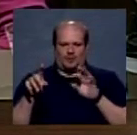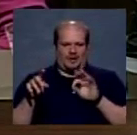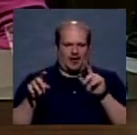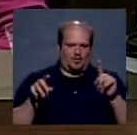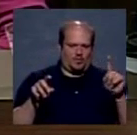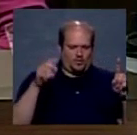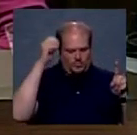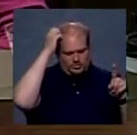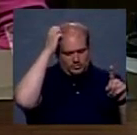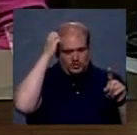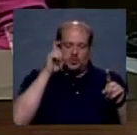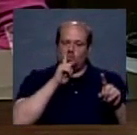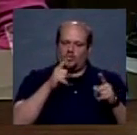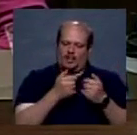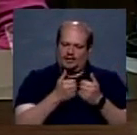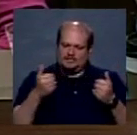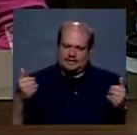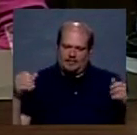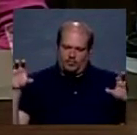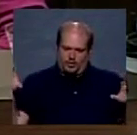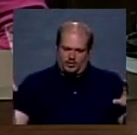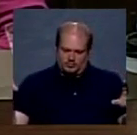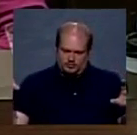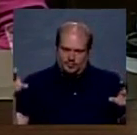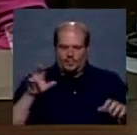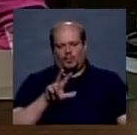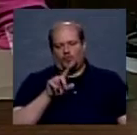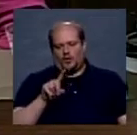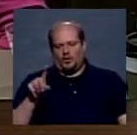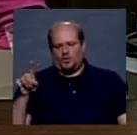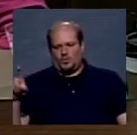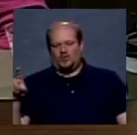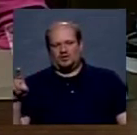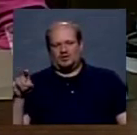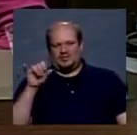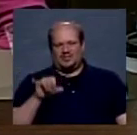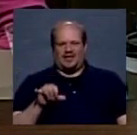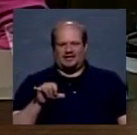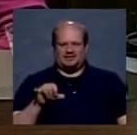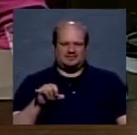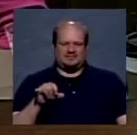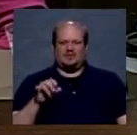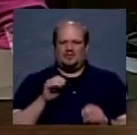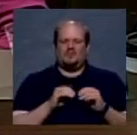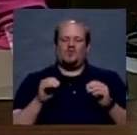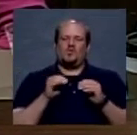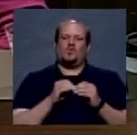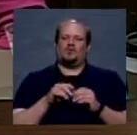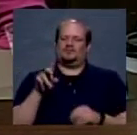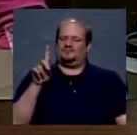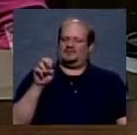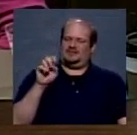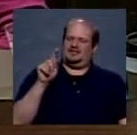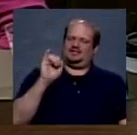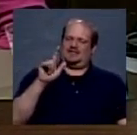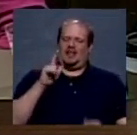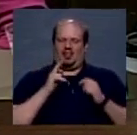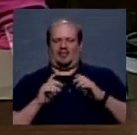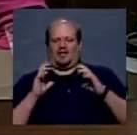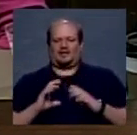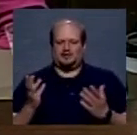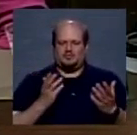911 is really totally different. 311 is more detail from a customer